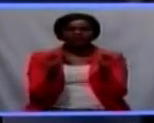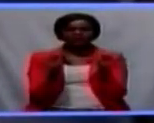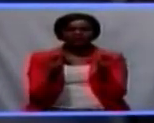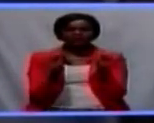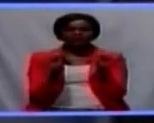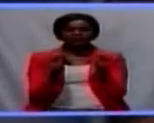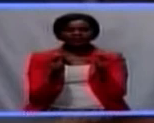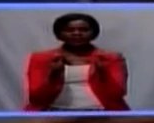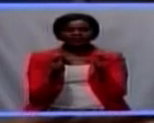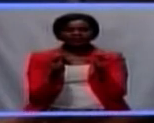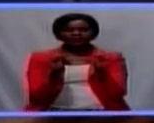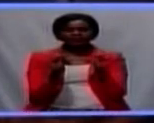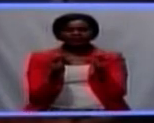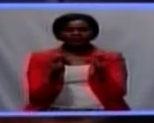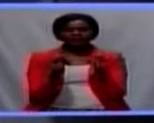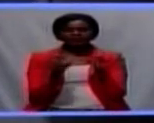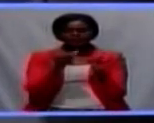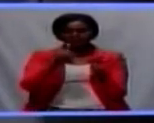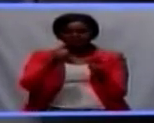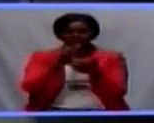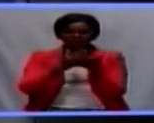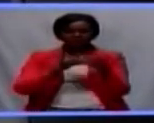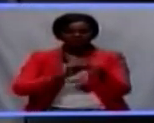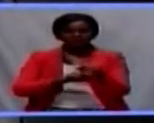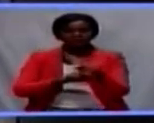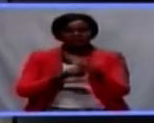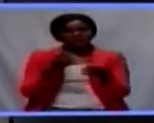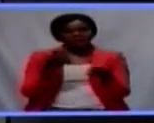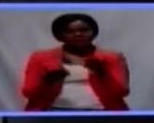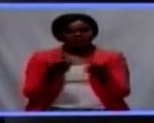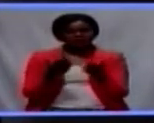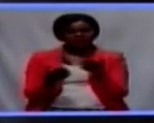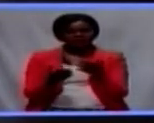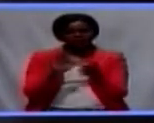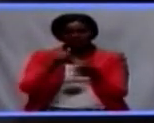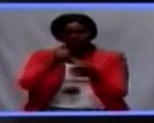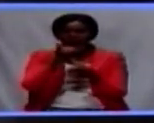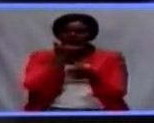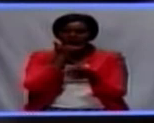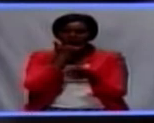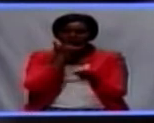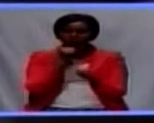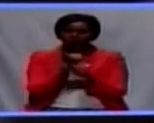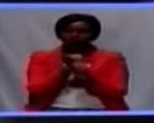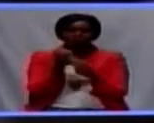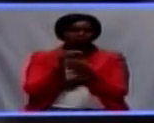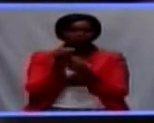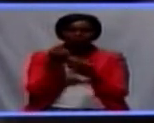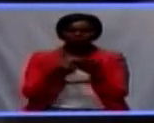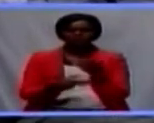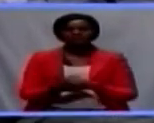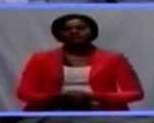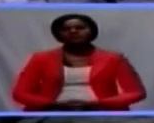fair, some unfair, do you sometimes feel that maybe you took up the wrong mantle? You see, we